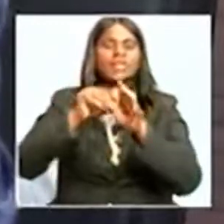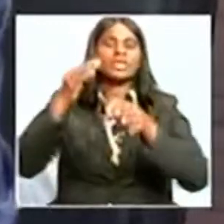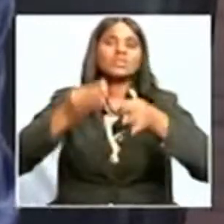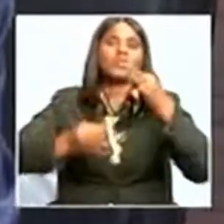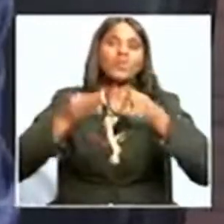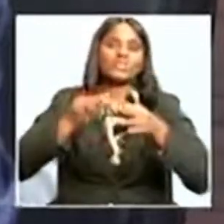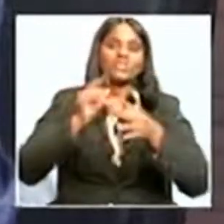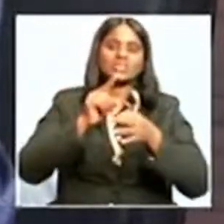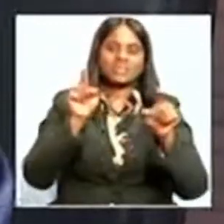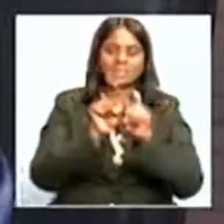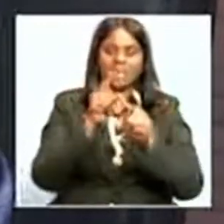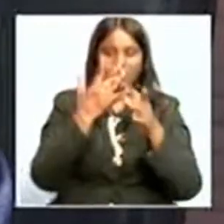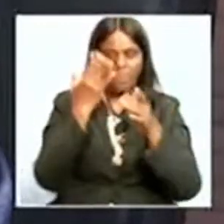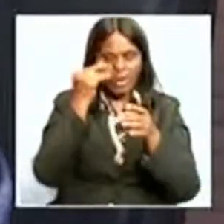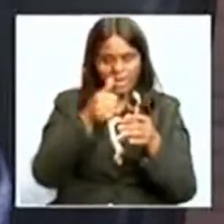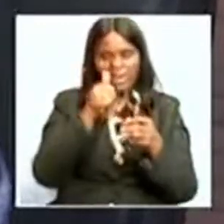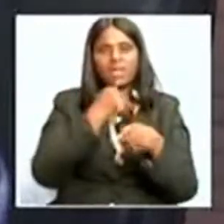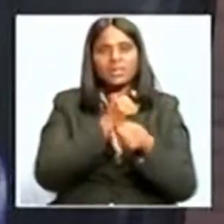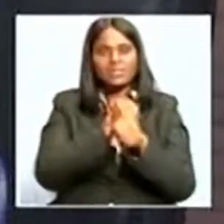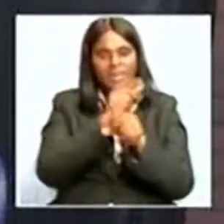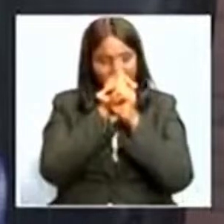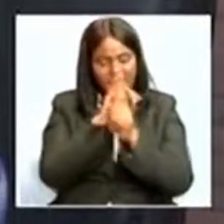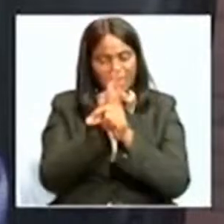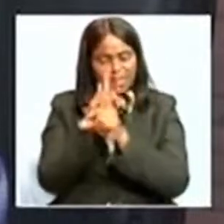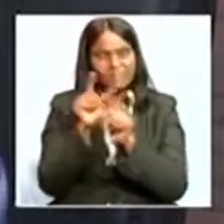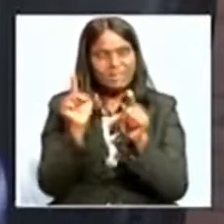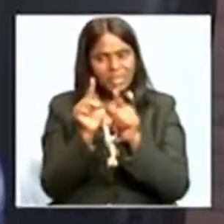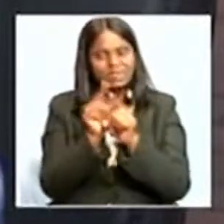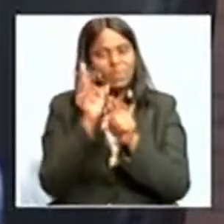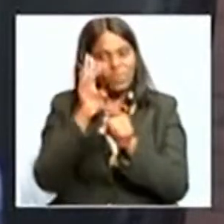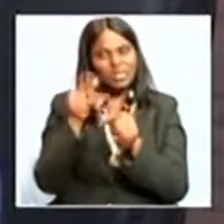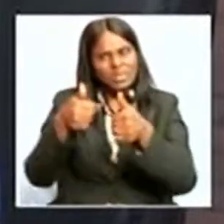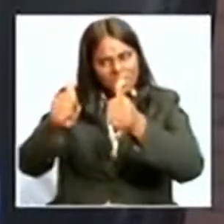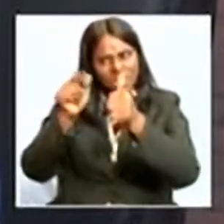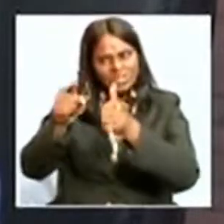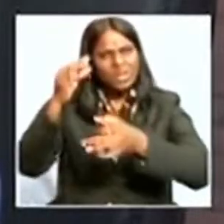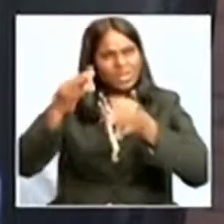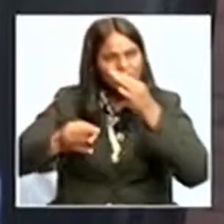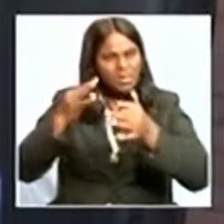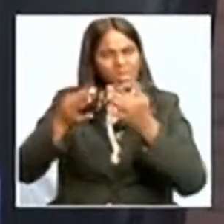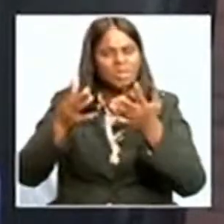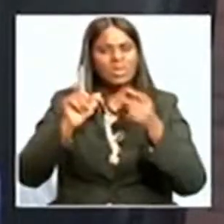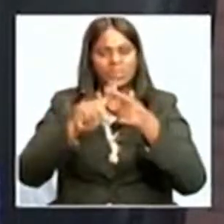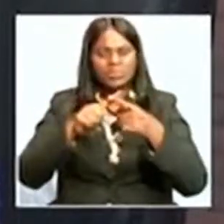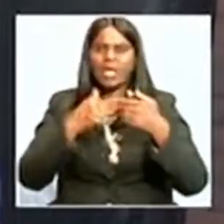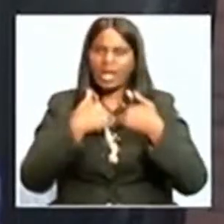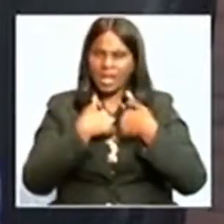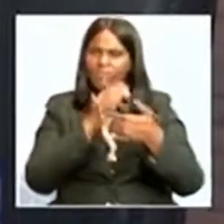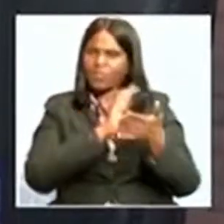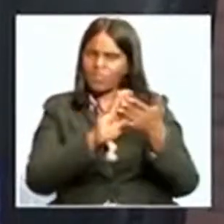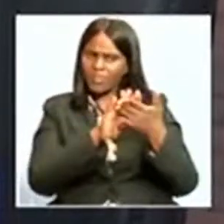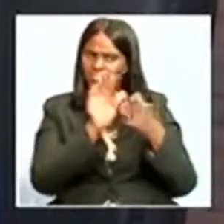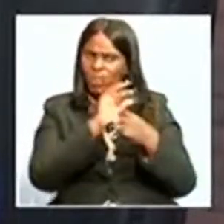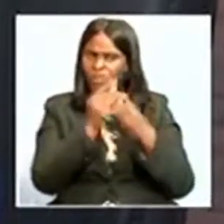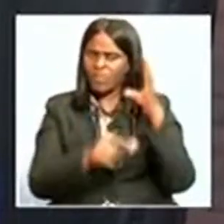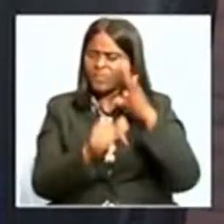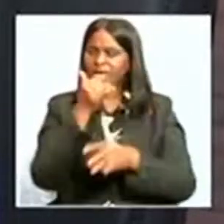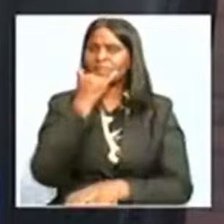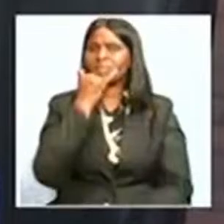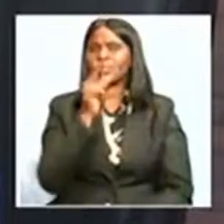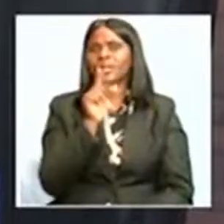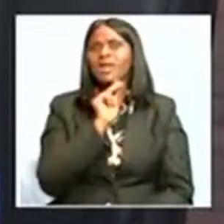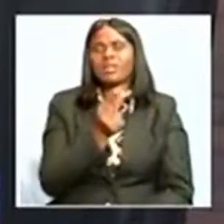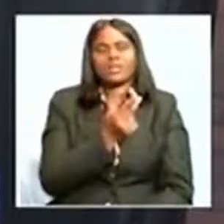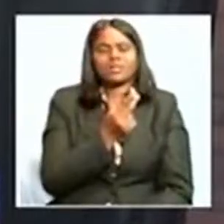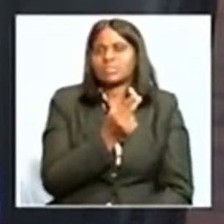of law as to why they made those particular decisions, and it will be up to the court to either acquit them or find them guilty than